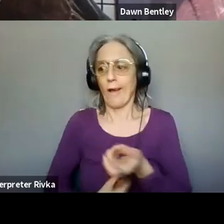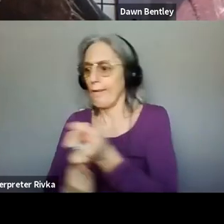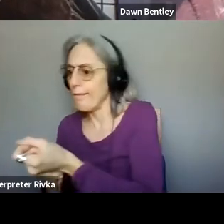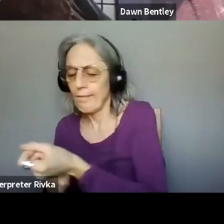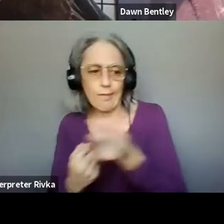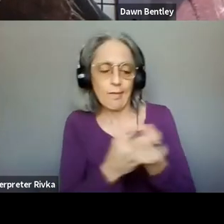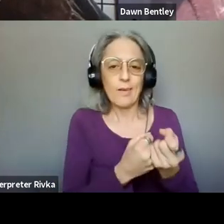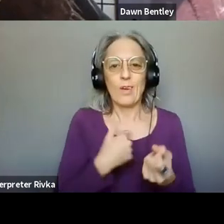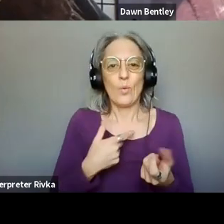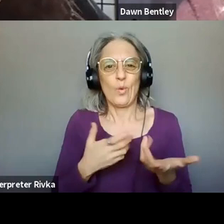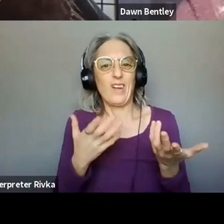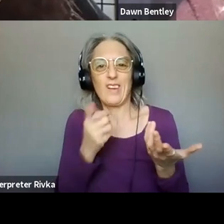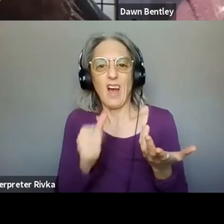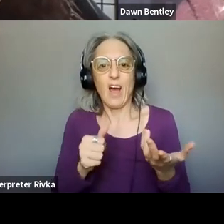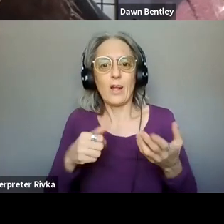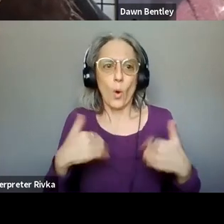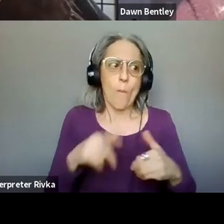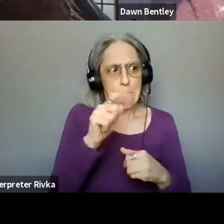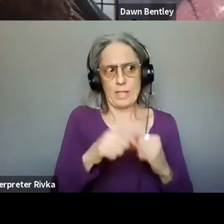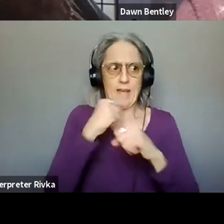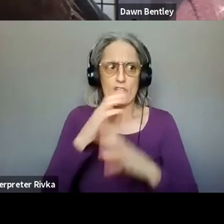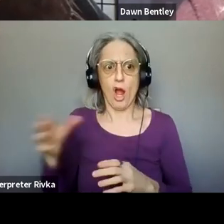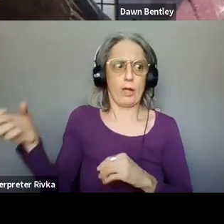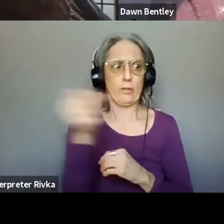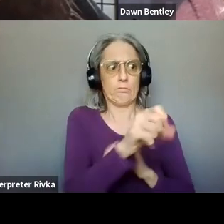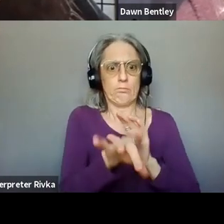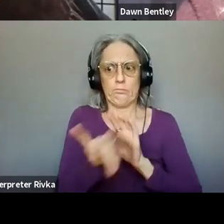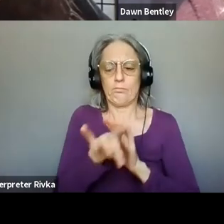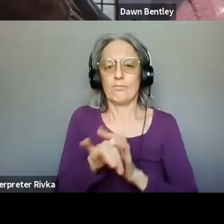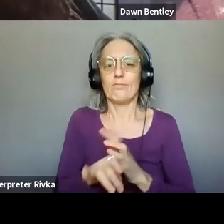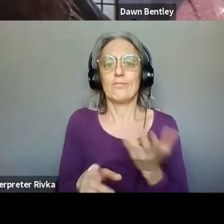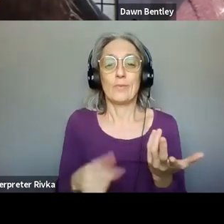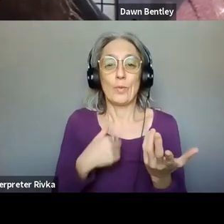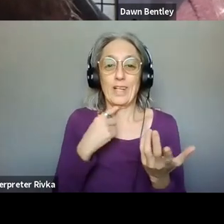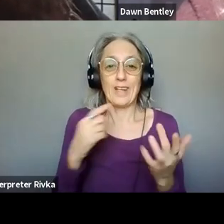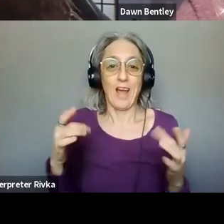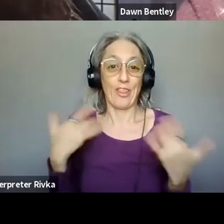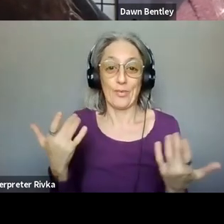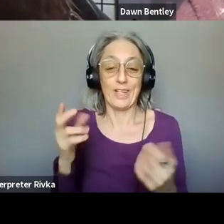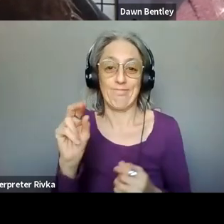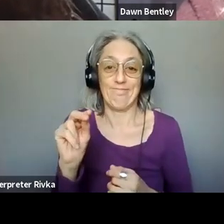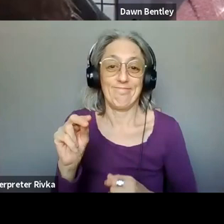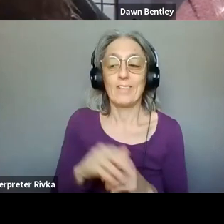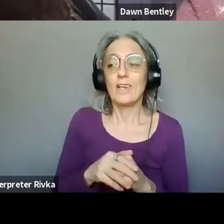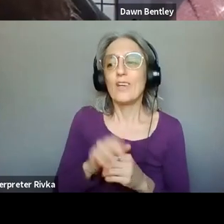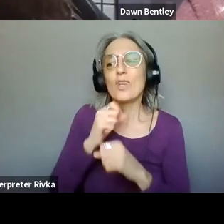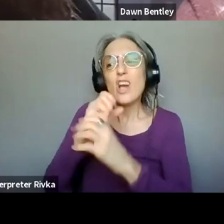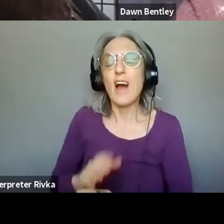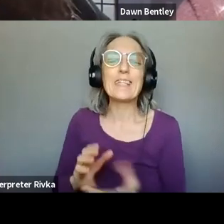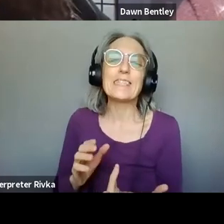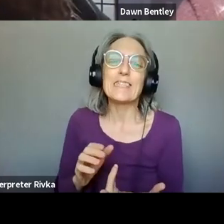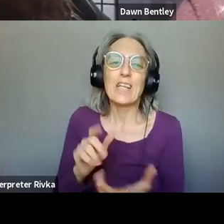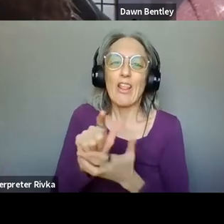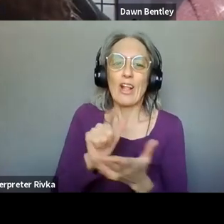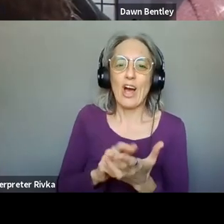guardianship. In fact, guardianships are not favored in the law. I mean, basically, our preference is to have